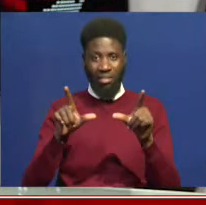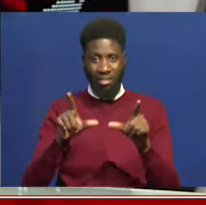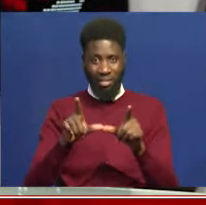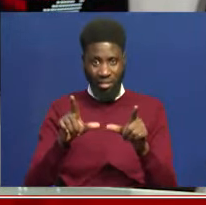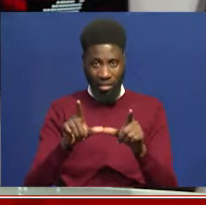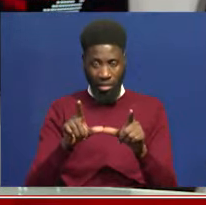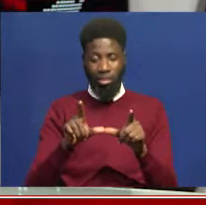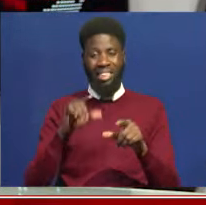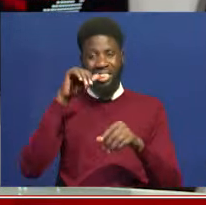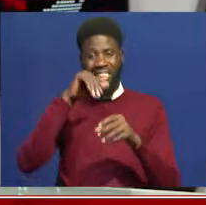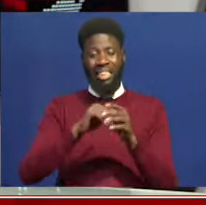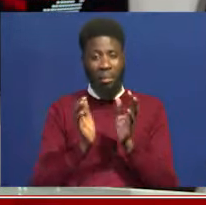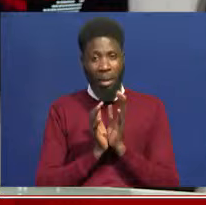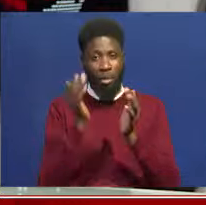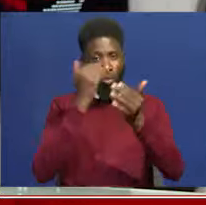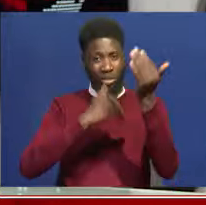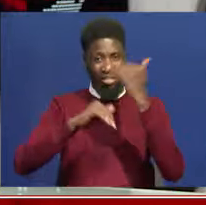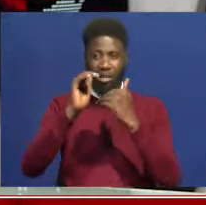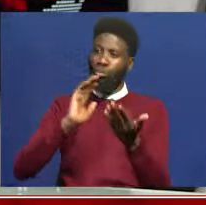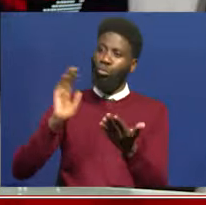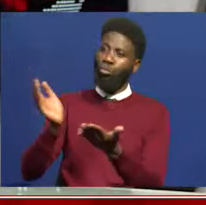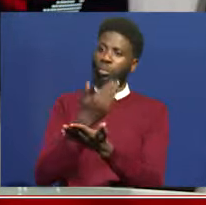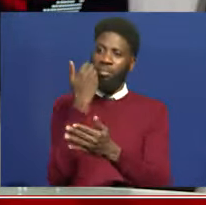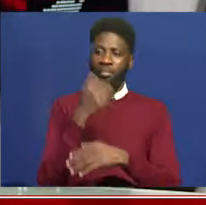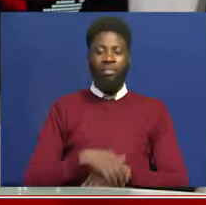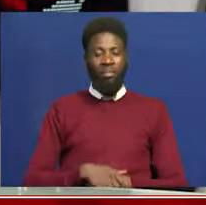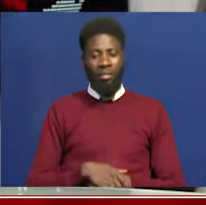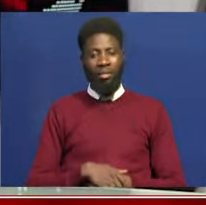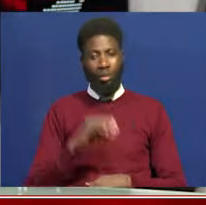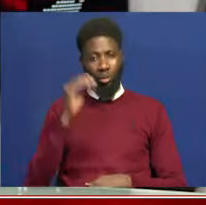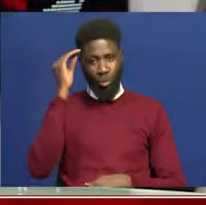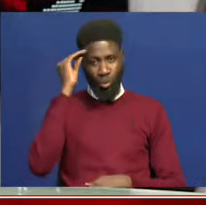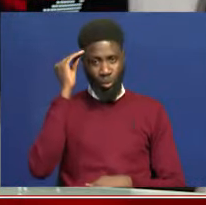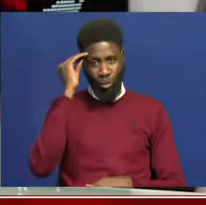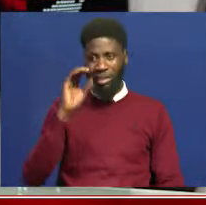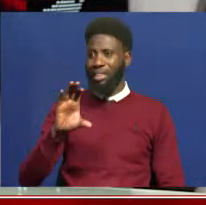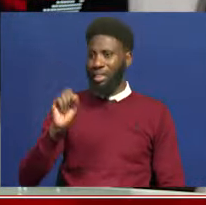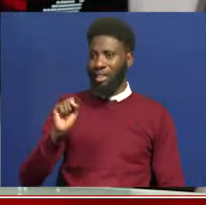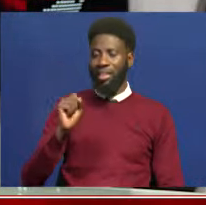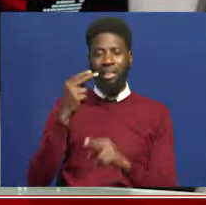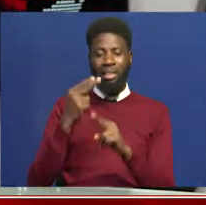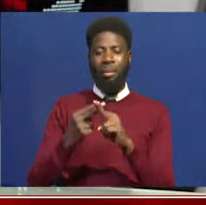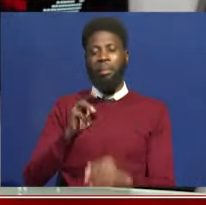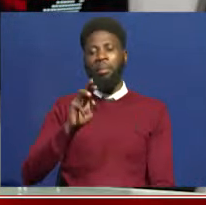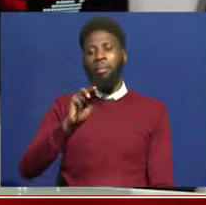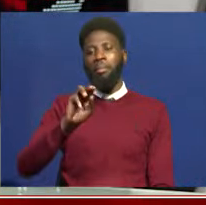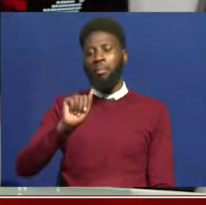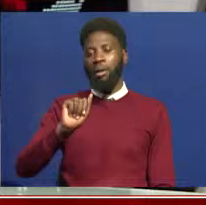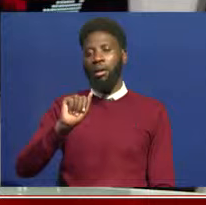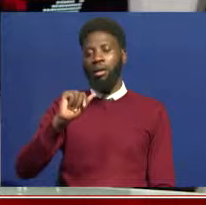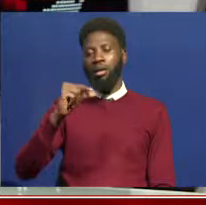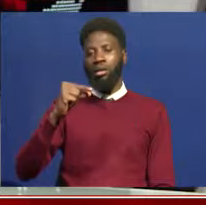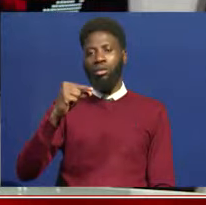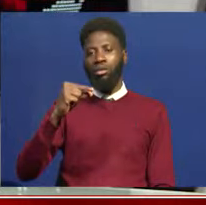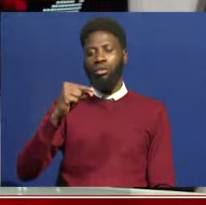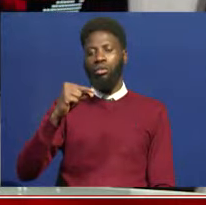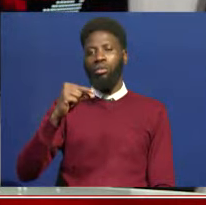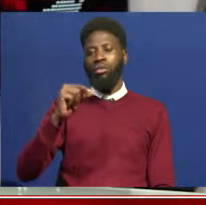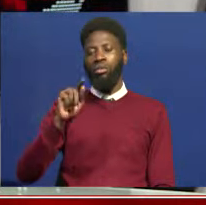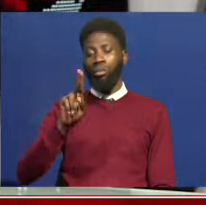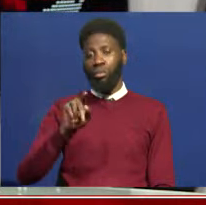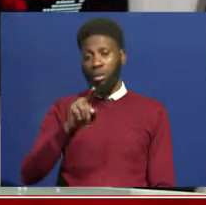offered in public universities. According to Education Cabinet Secretary Ezekiel Machogu, the programs will be served for